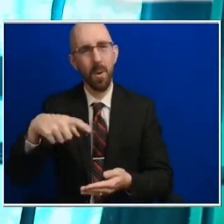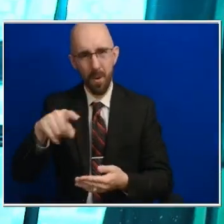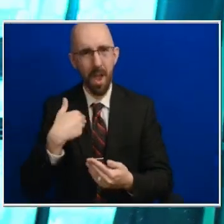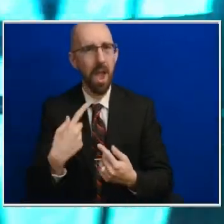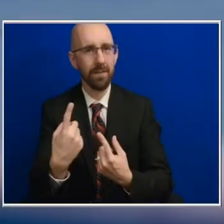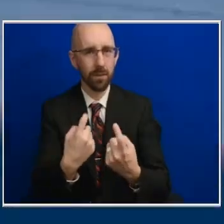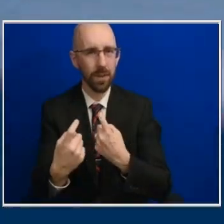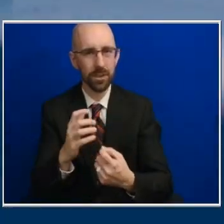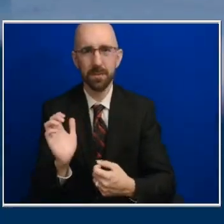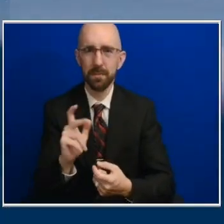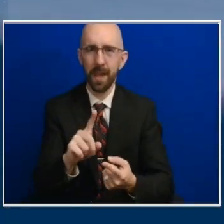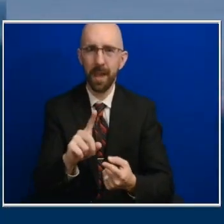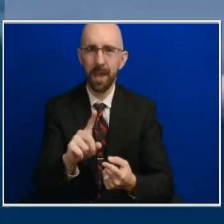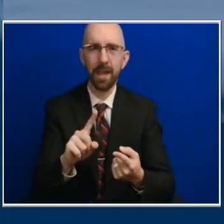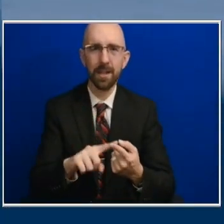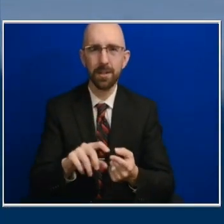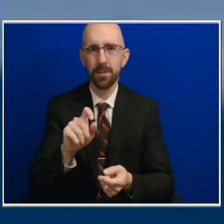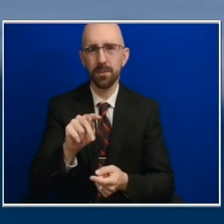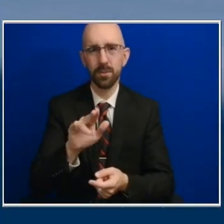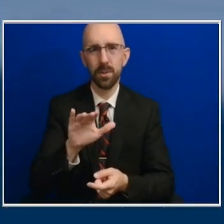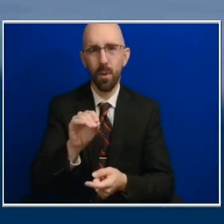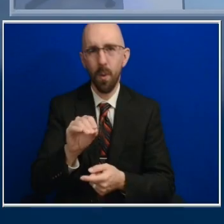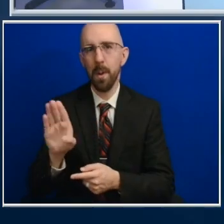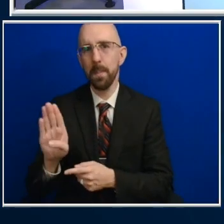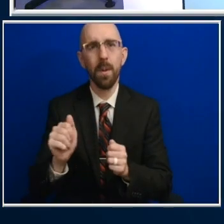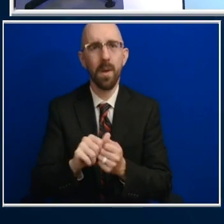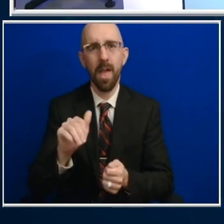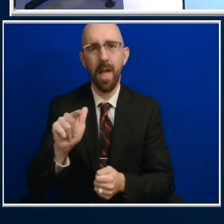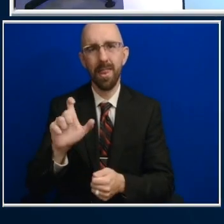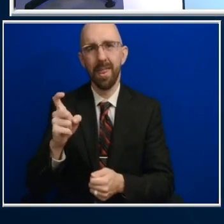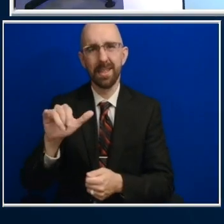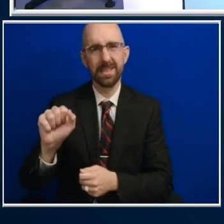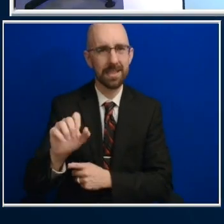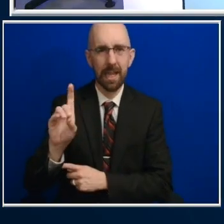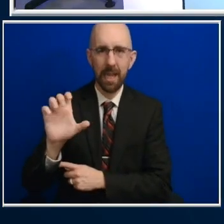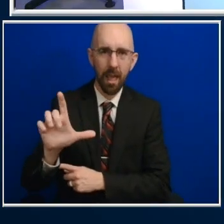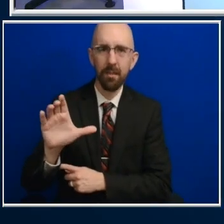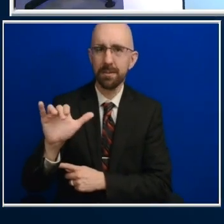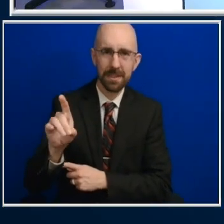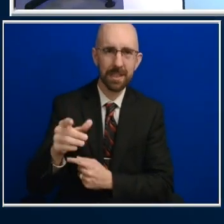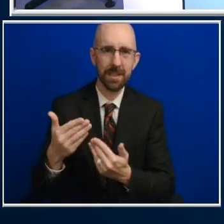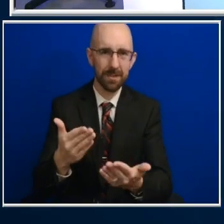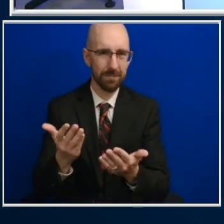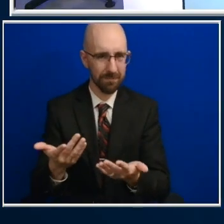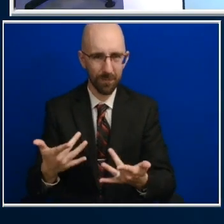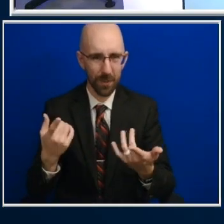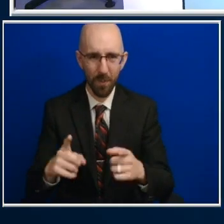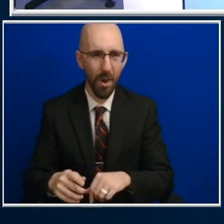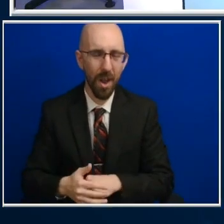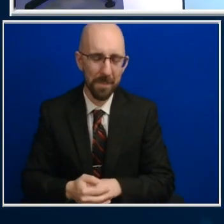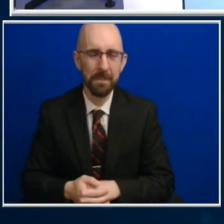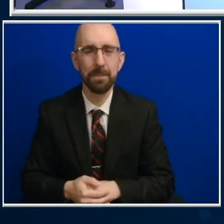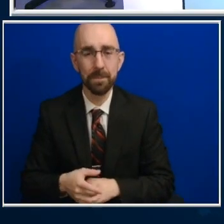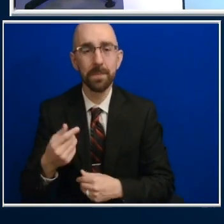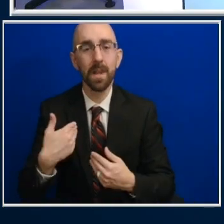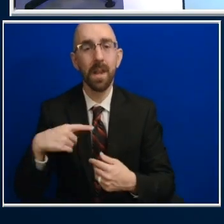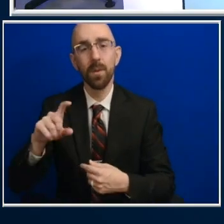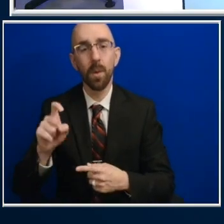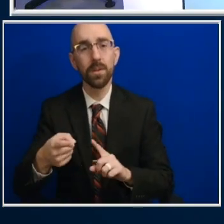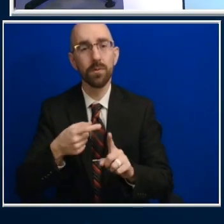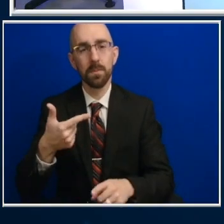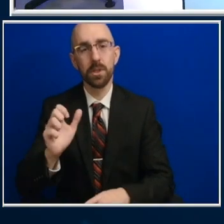B with Alexis. Alexis Del Cid, what's going on? Good morning. We have a question from Jean, and I want to